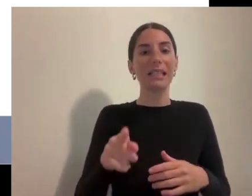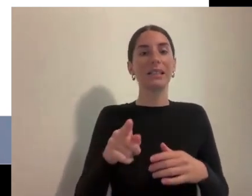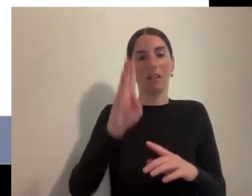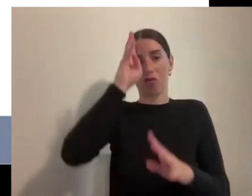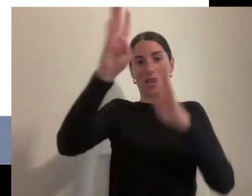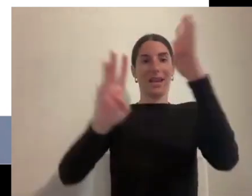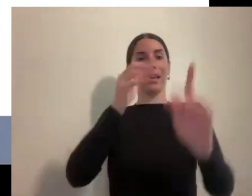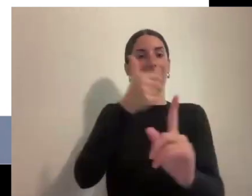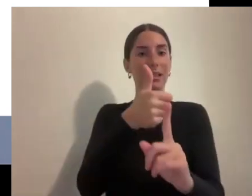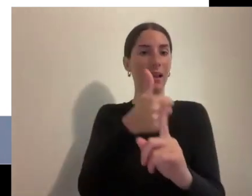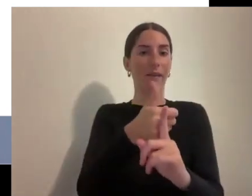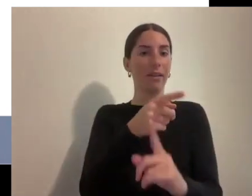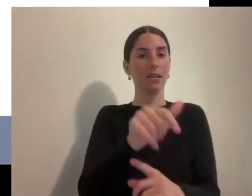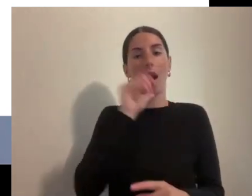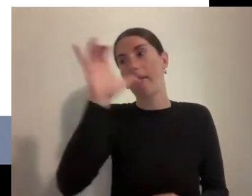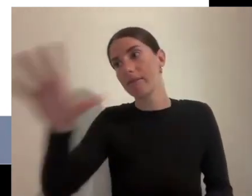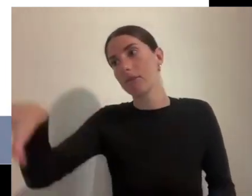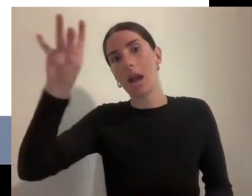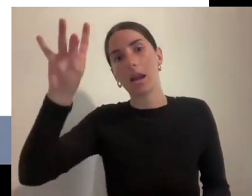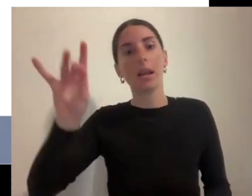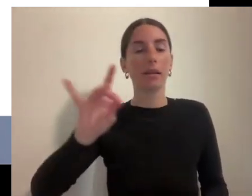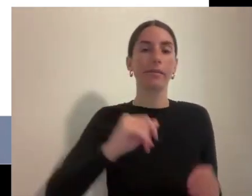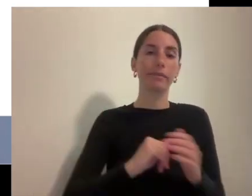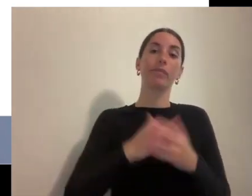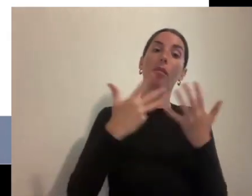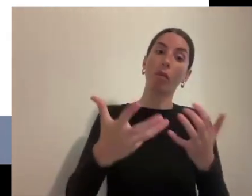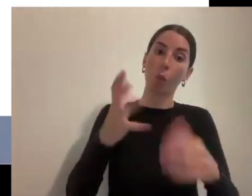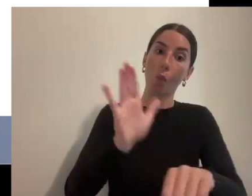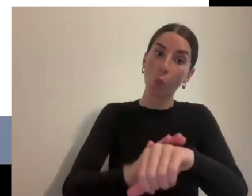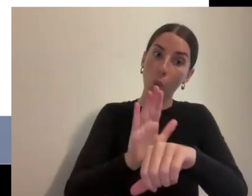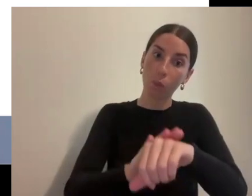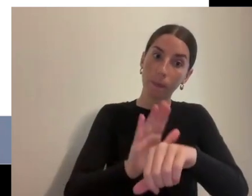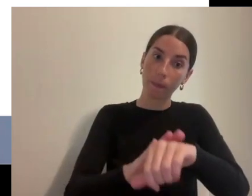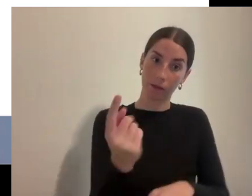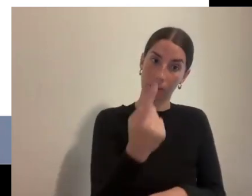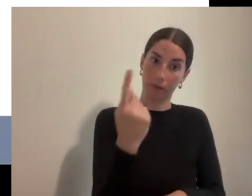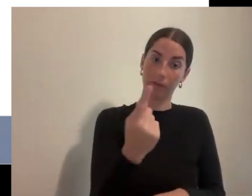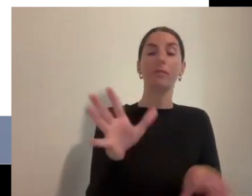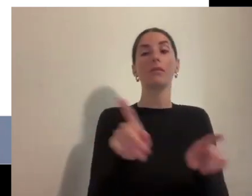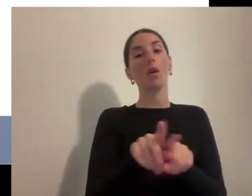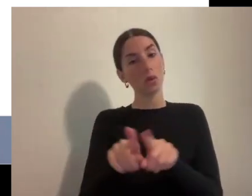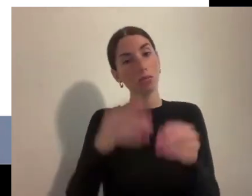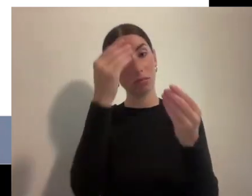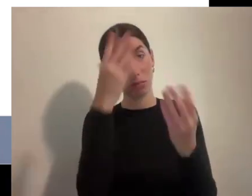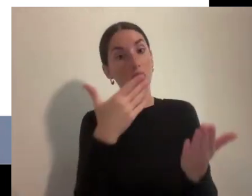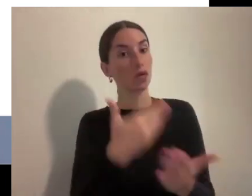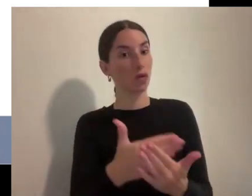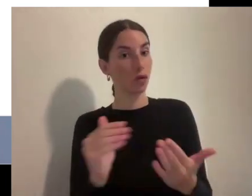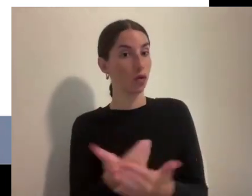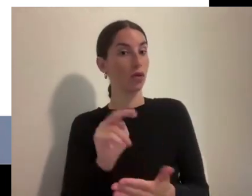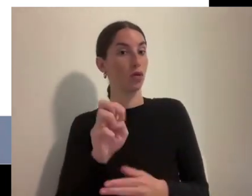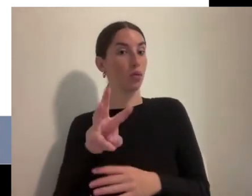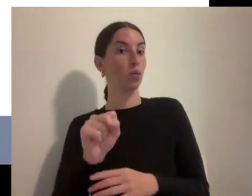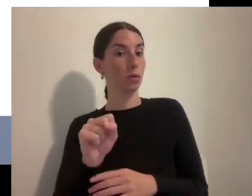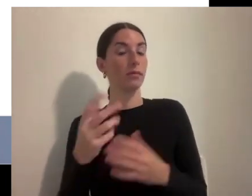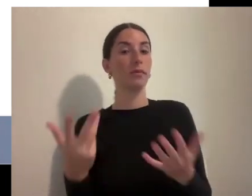somewhere. Now, I want to warn you about something, but I also want to tell you about some good news, and that is